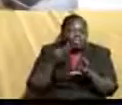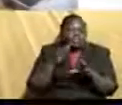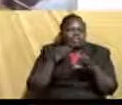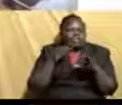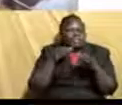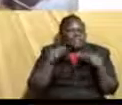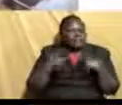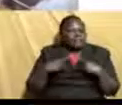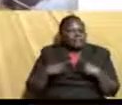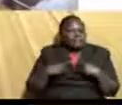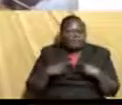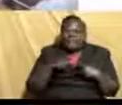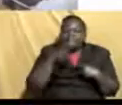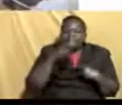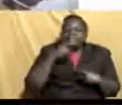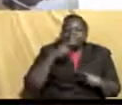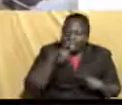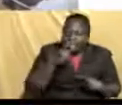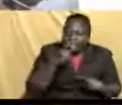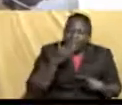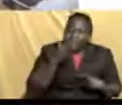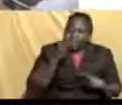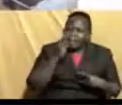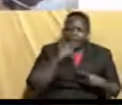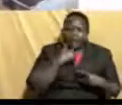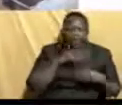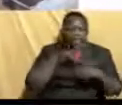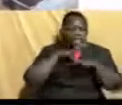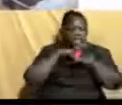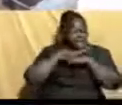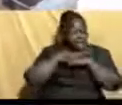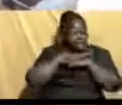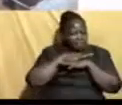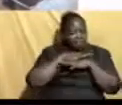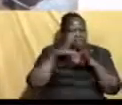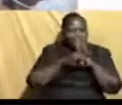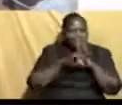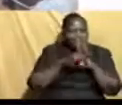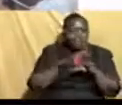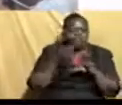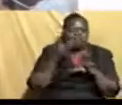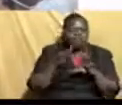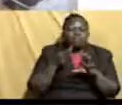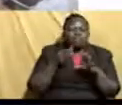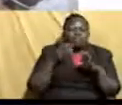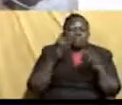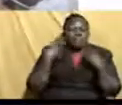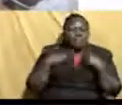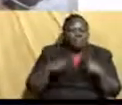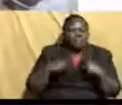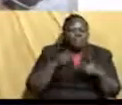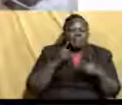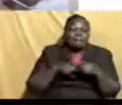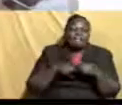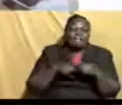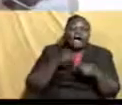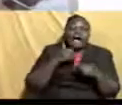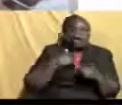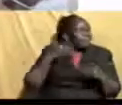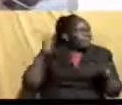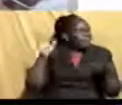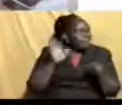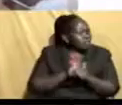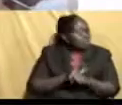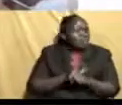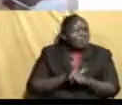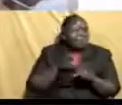that even if there was adequate participation in the parliamentary process, there is indeed a fuller participation